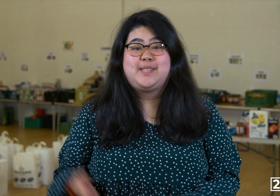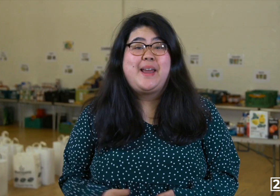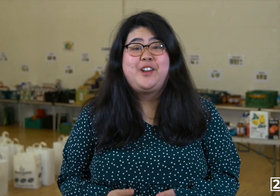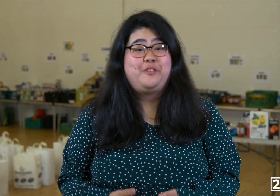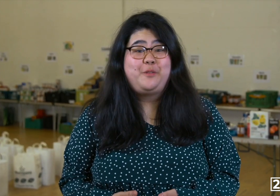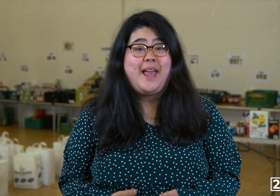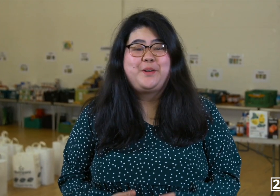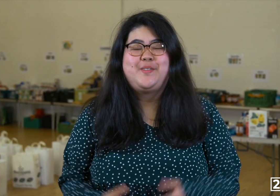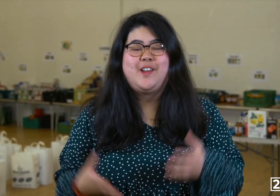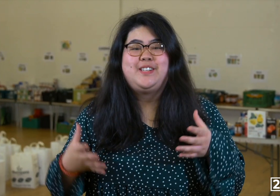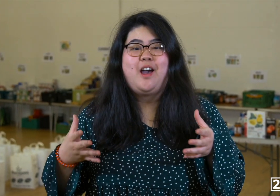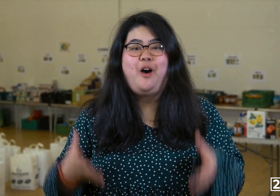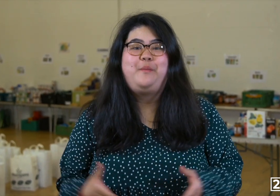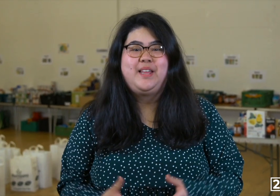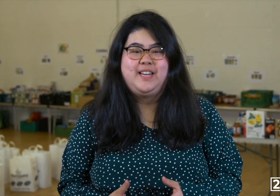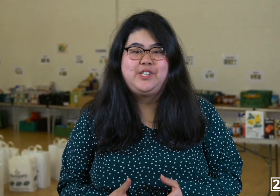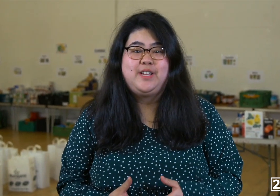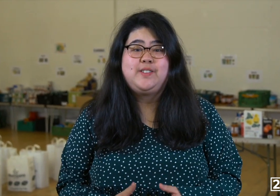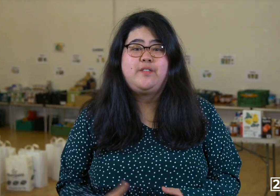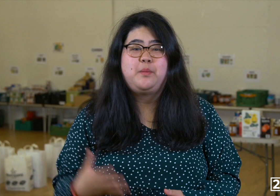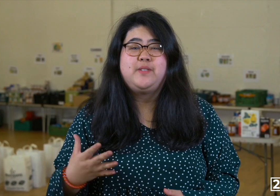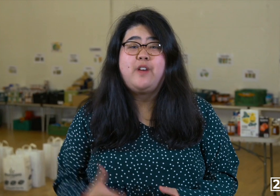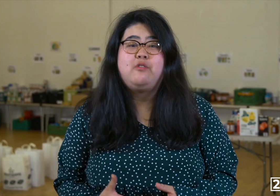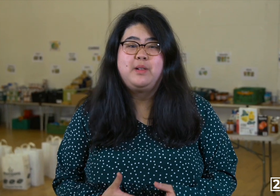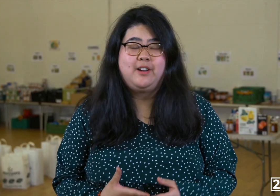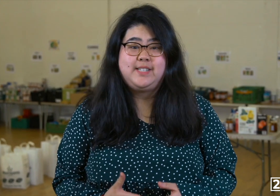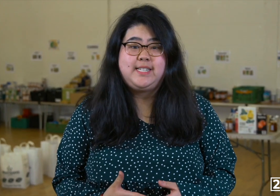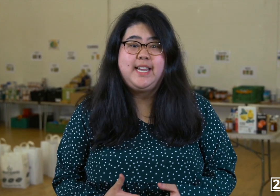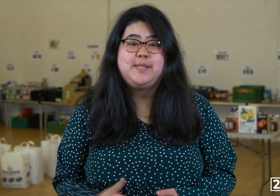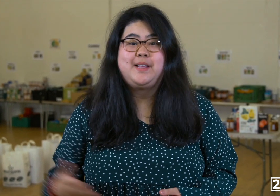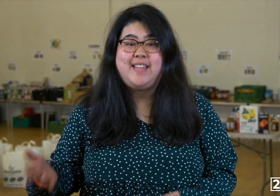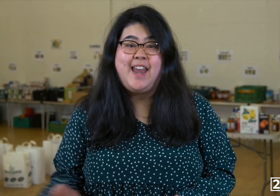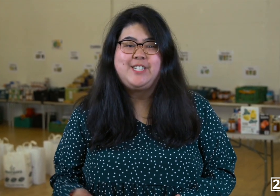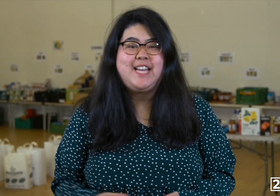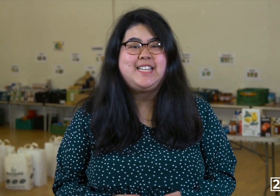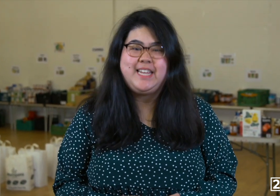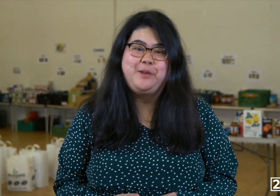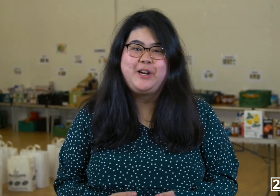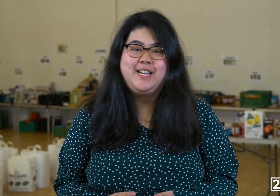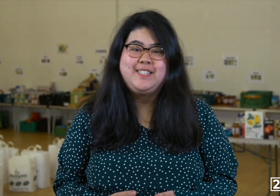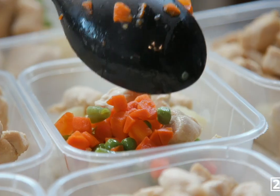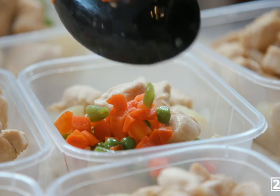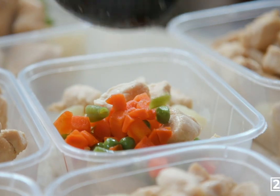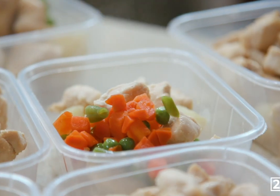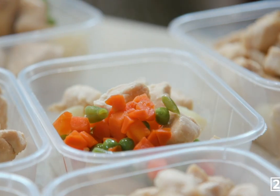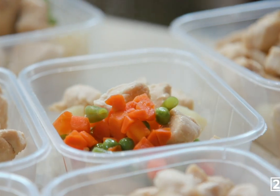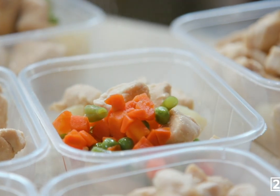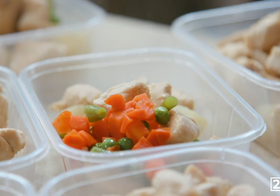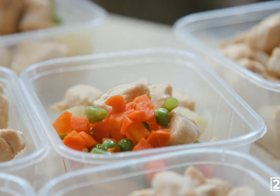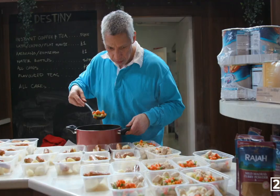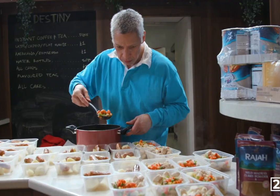We've expanded our food bank. We've started a hot meal initiative serving the most vulnerable in our city, as well as the NHS and key workers.